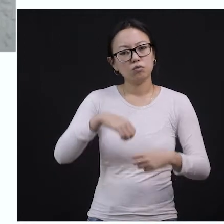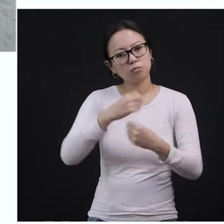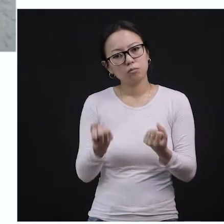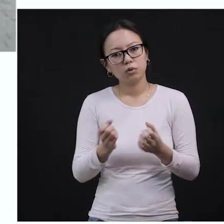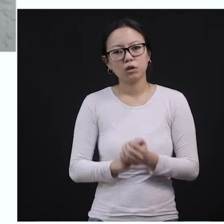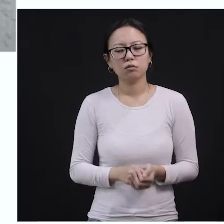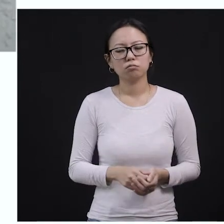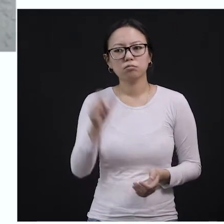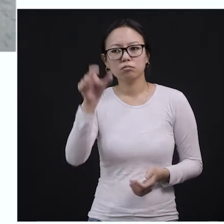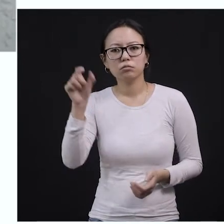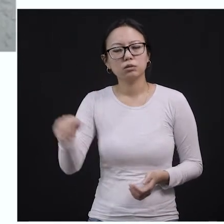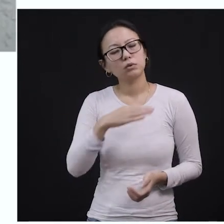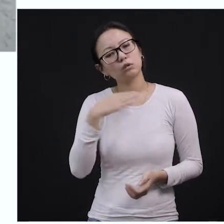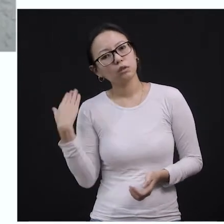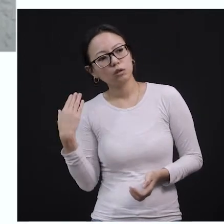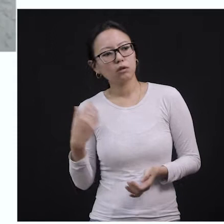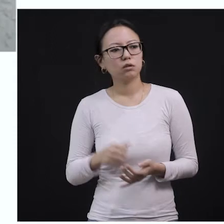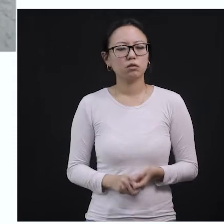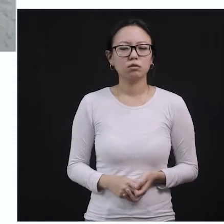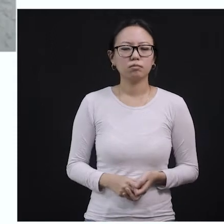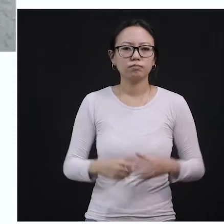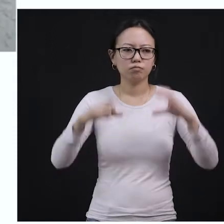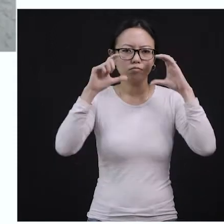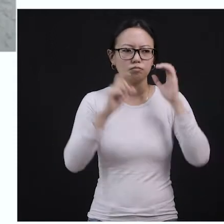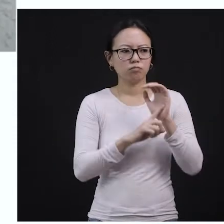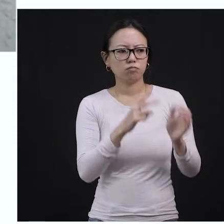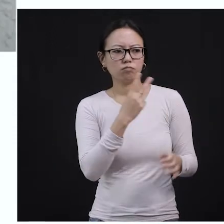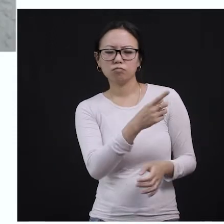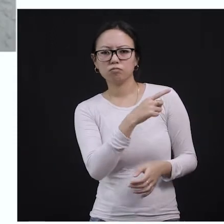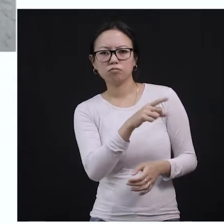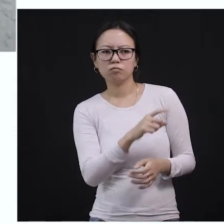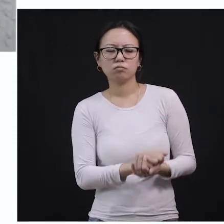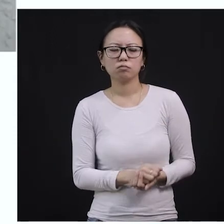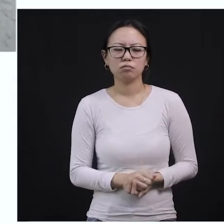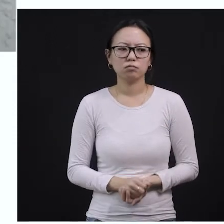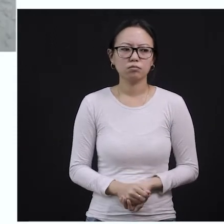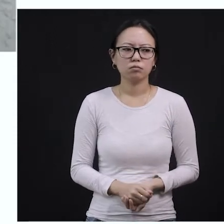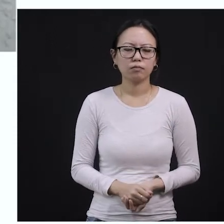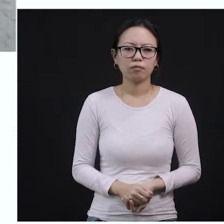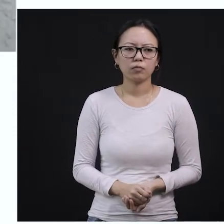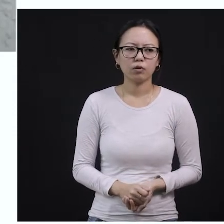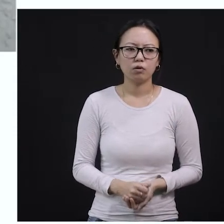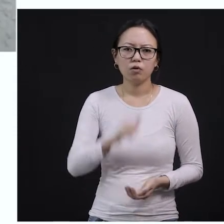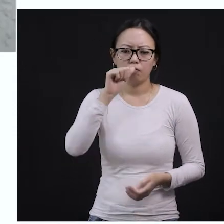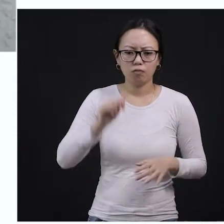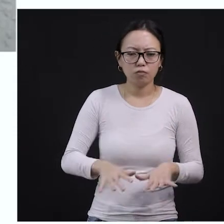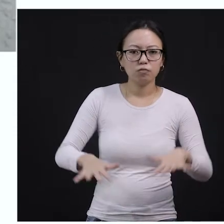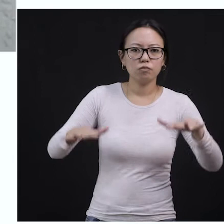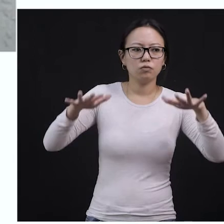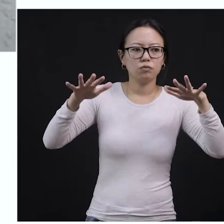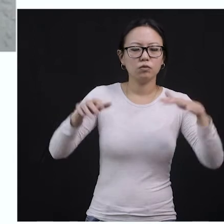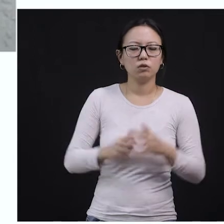get killed. Right. What you see here in this picture is also situation is also a